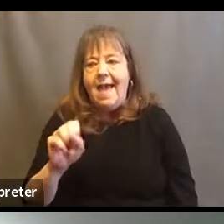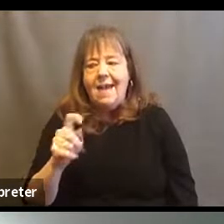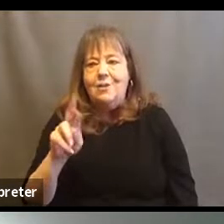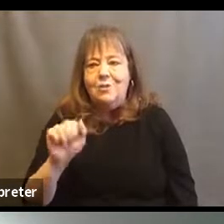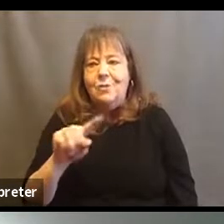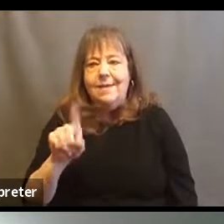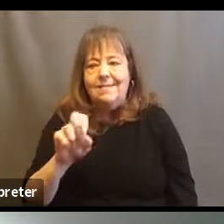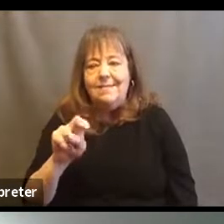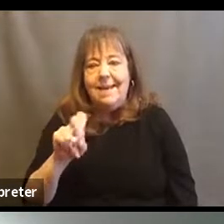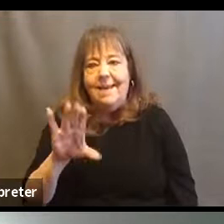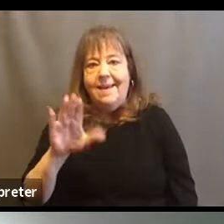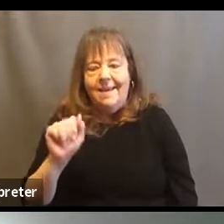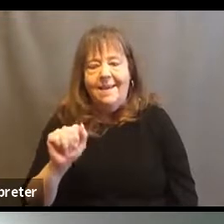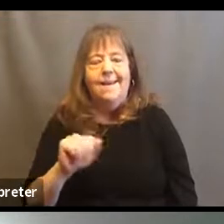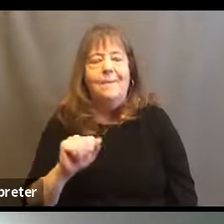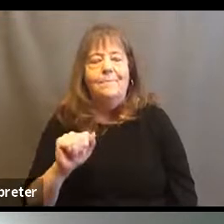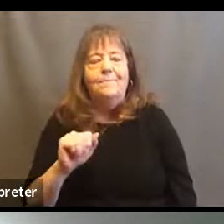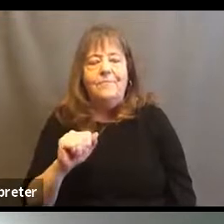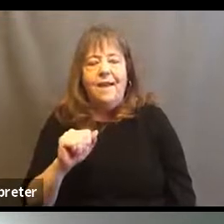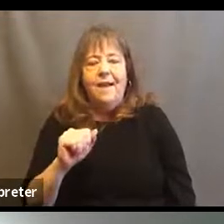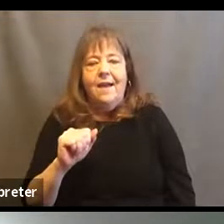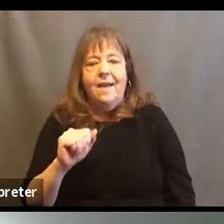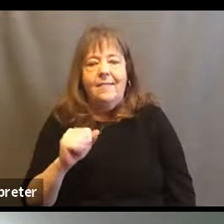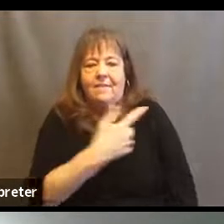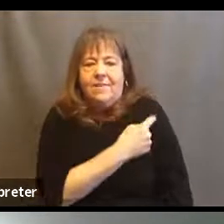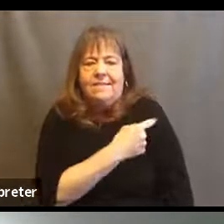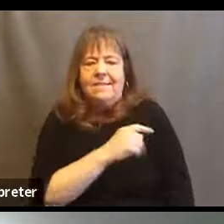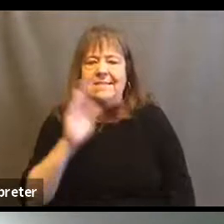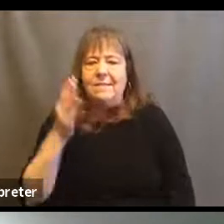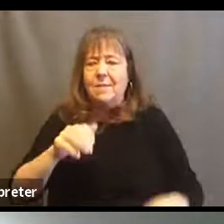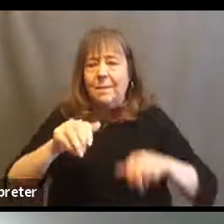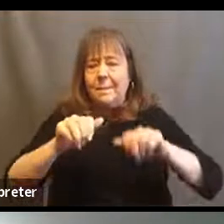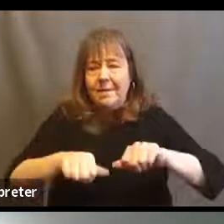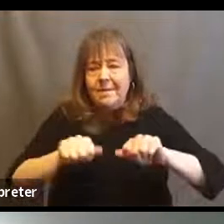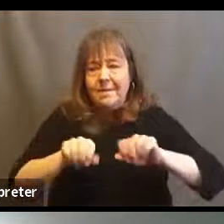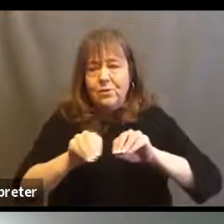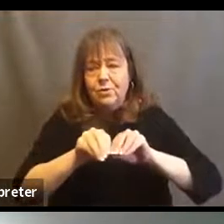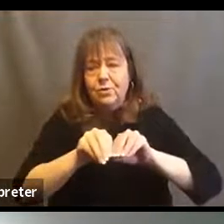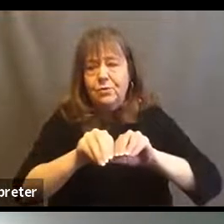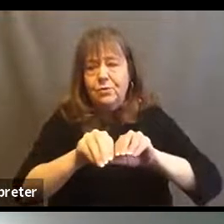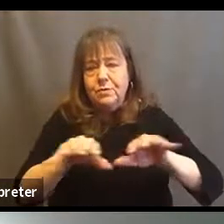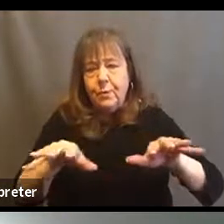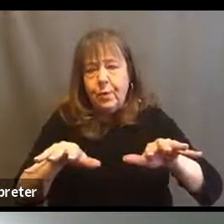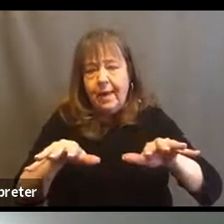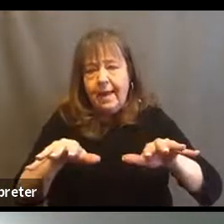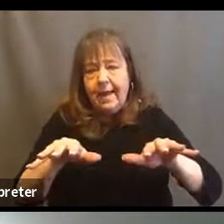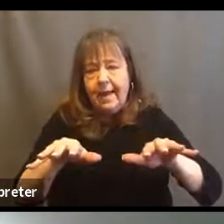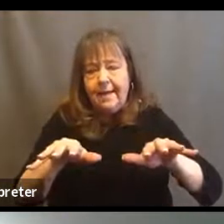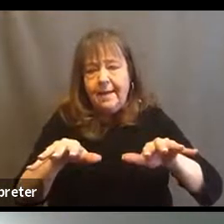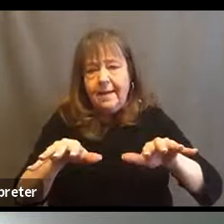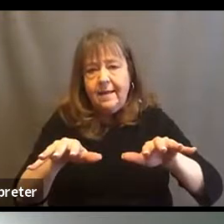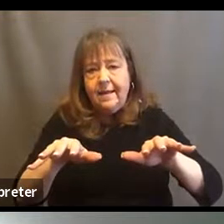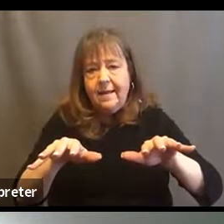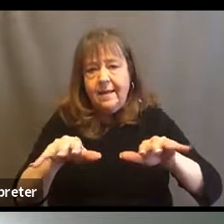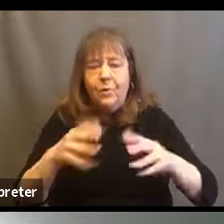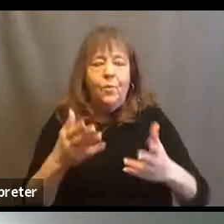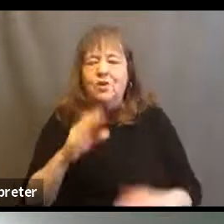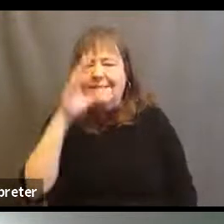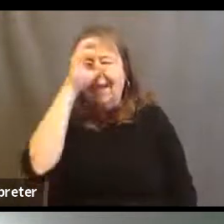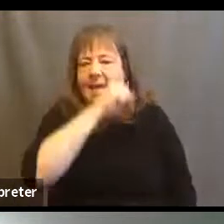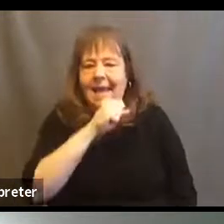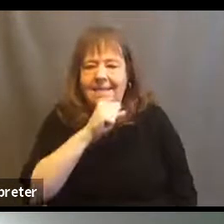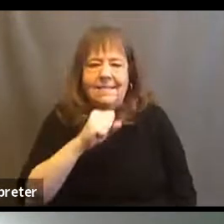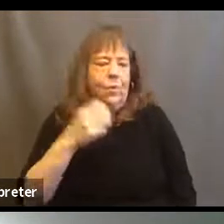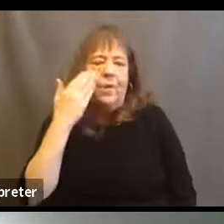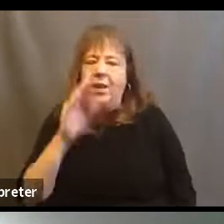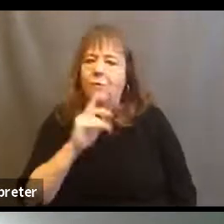the potential to spread virus, and this is a little bit of a guess based on what some of the